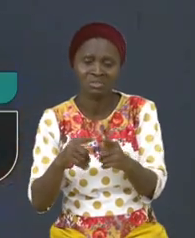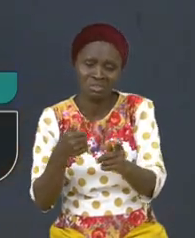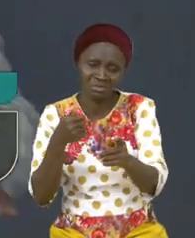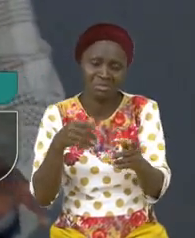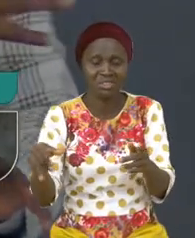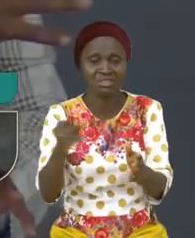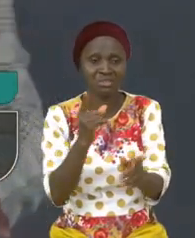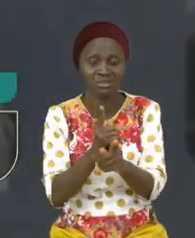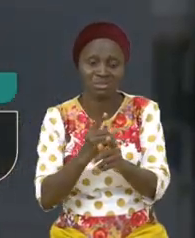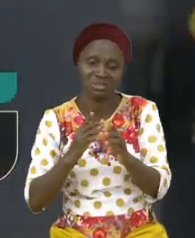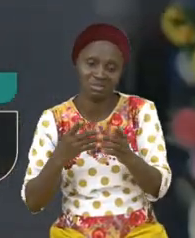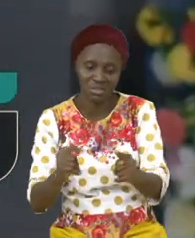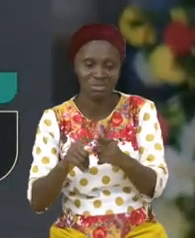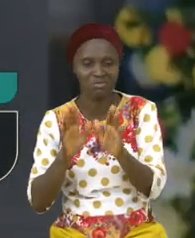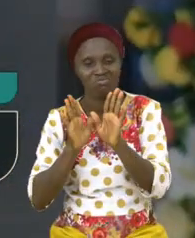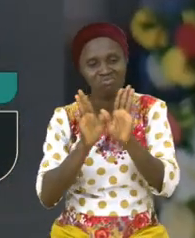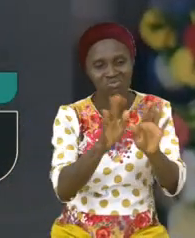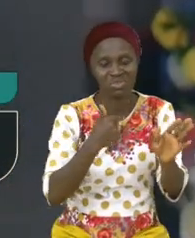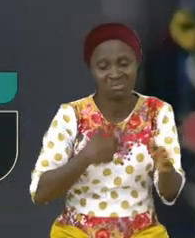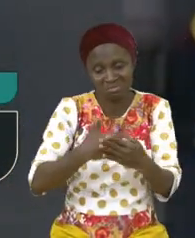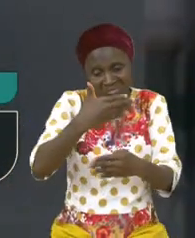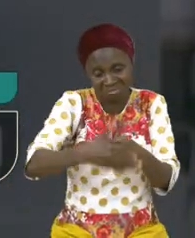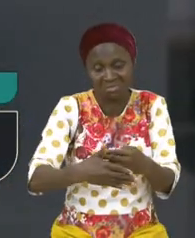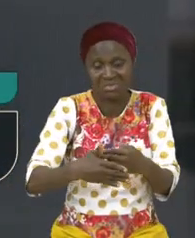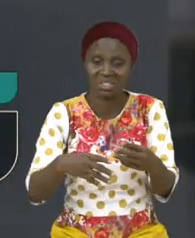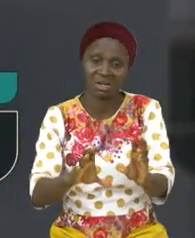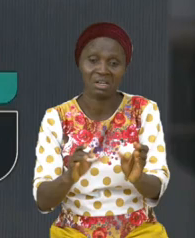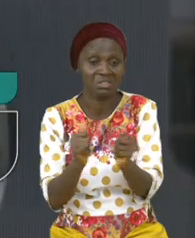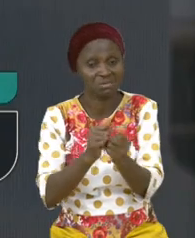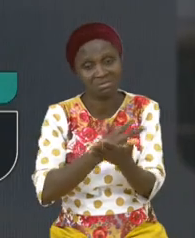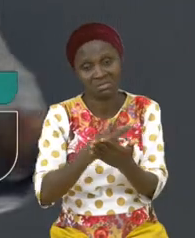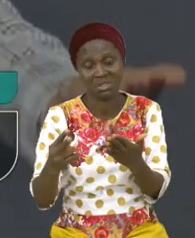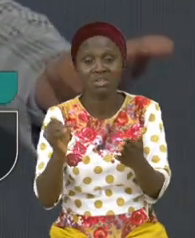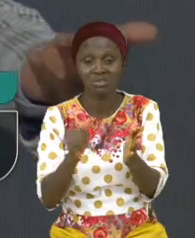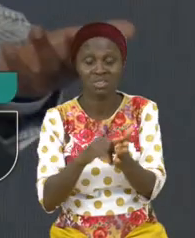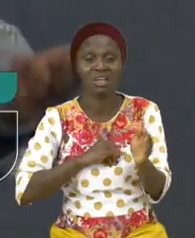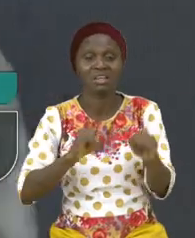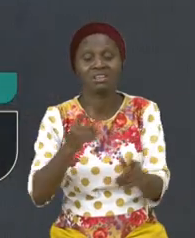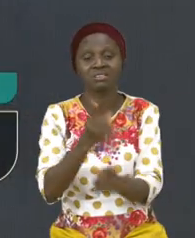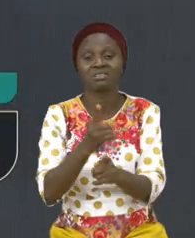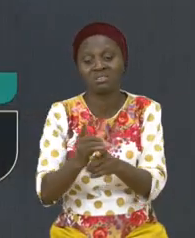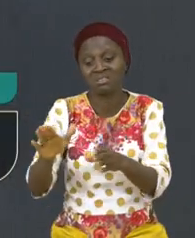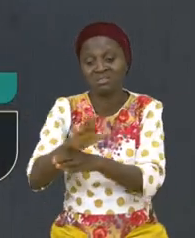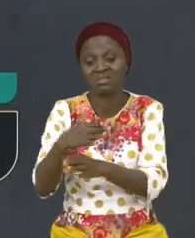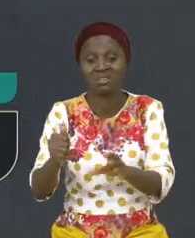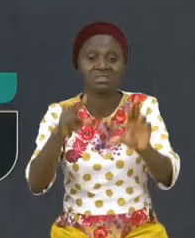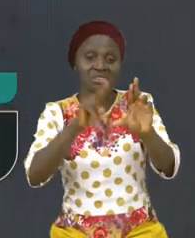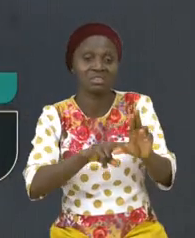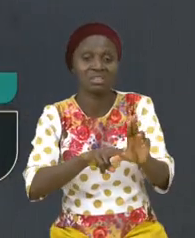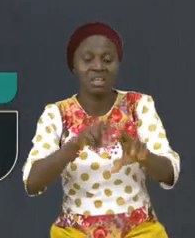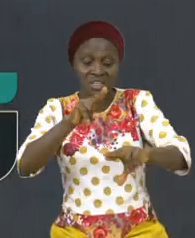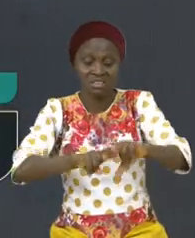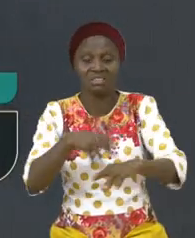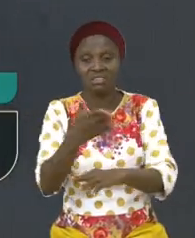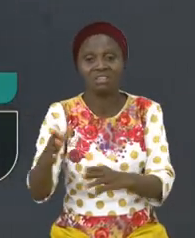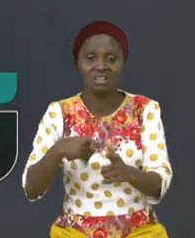go to the next class so we can create vacancy for other people. And then you got a job. It was